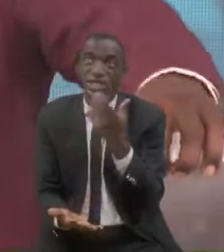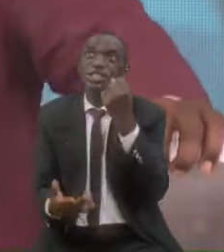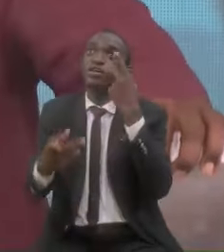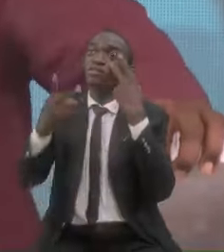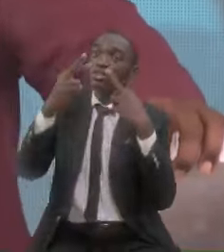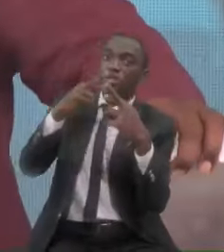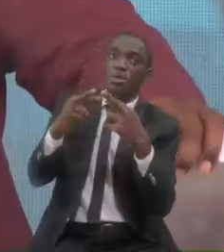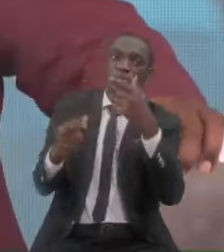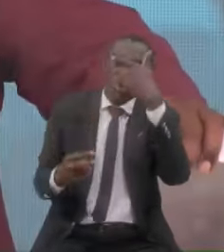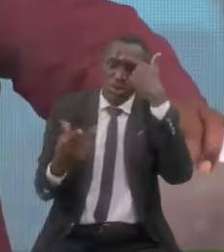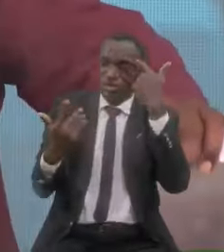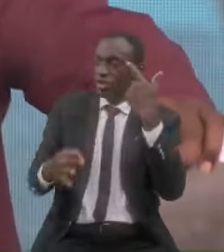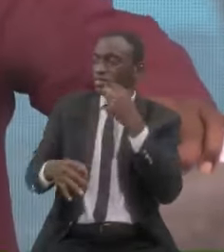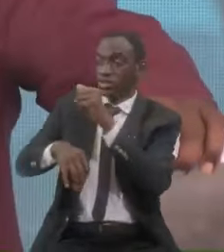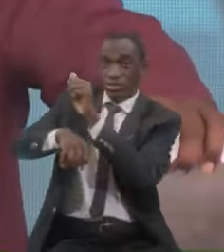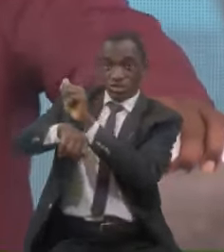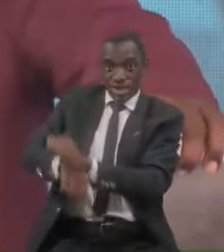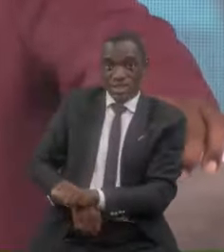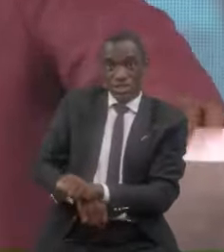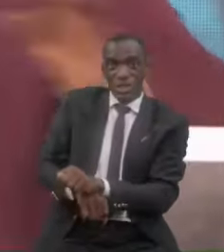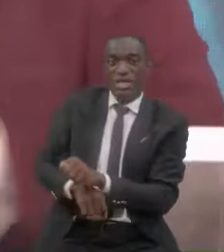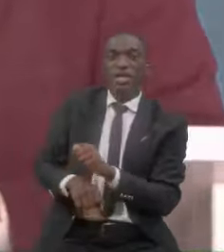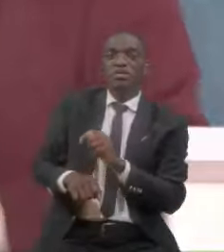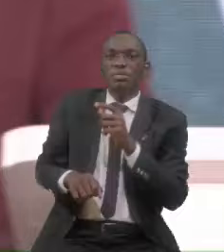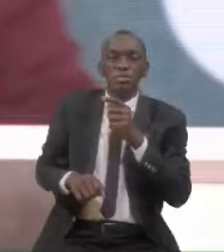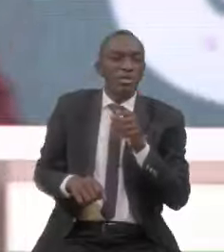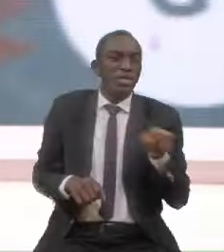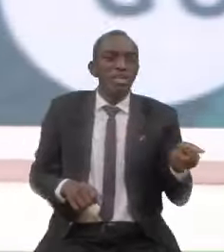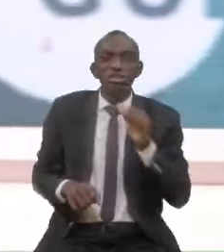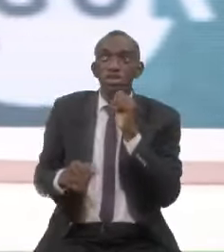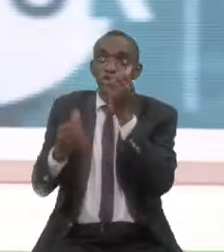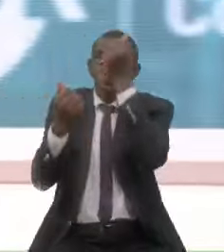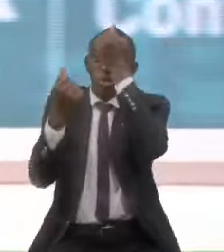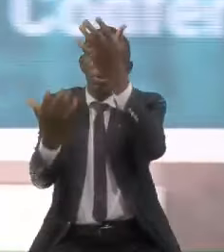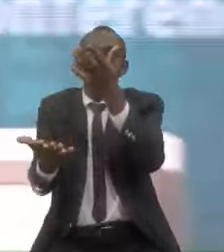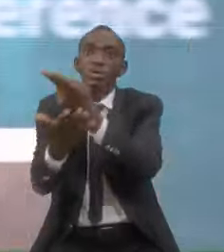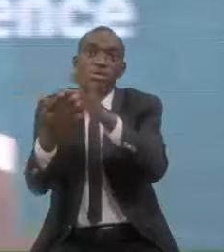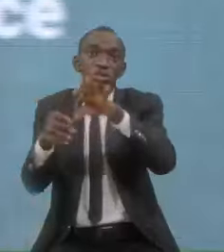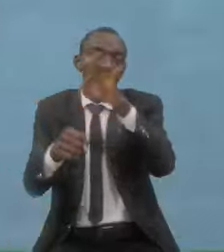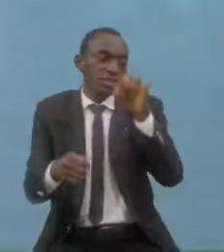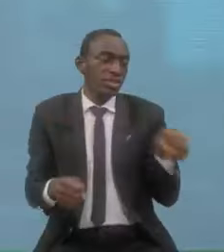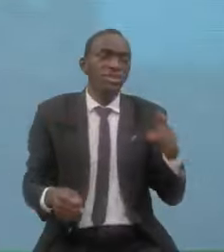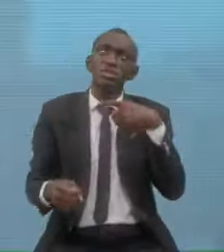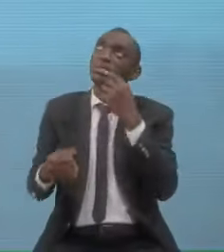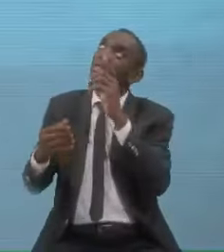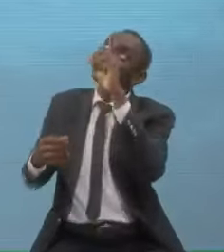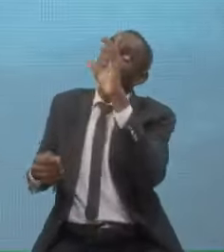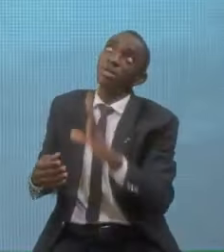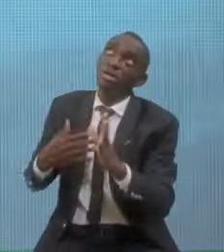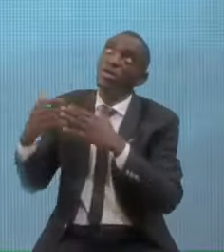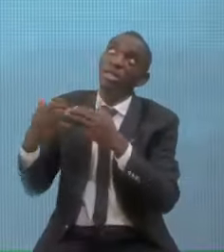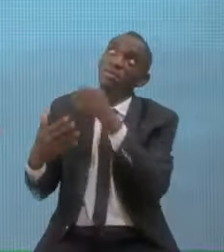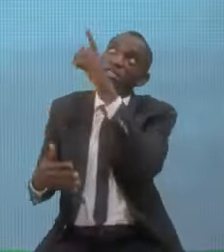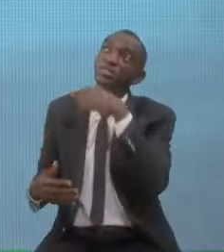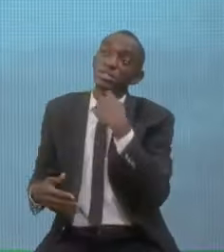tradition, if he had not obeyed, if he had said, God, whatever you are saying, whatever